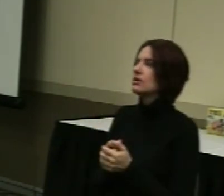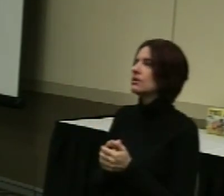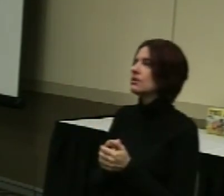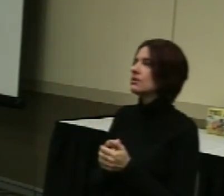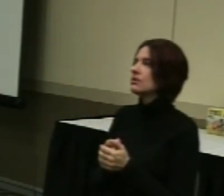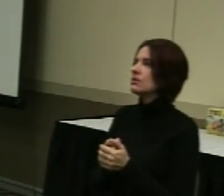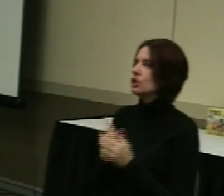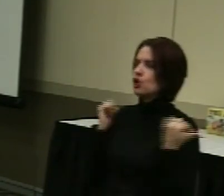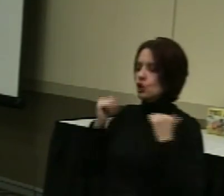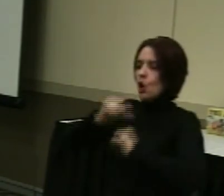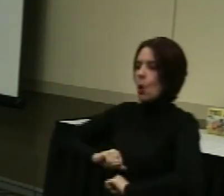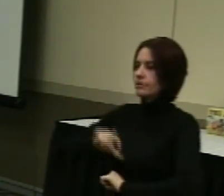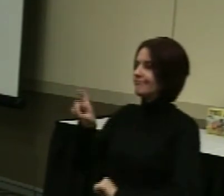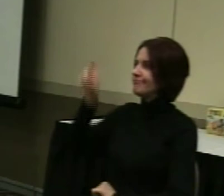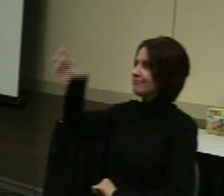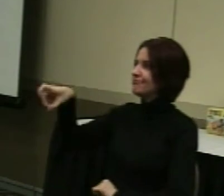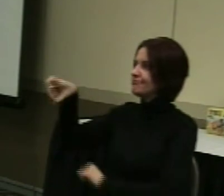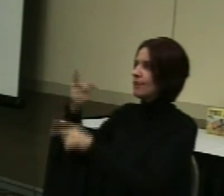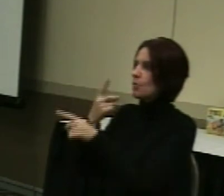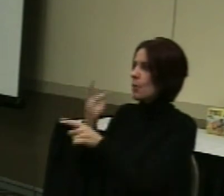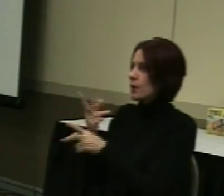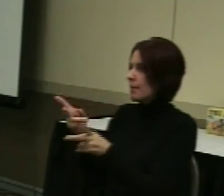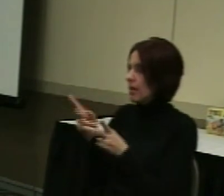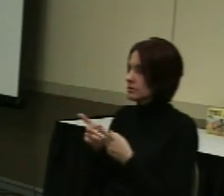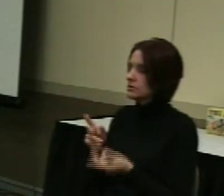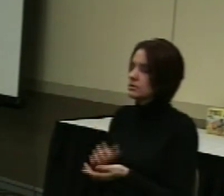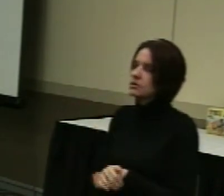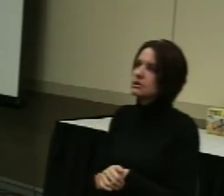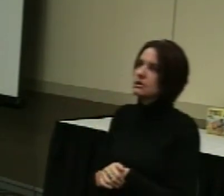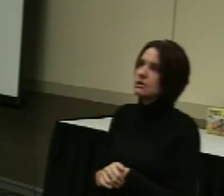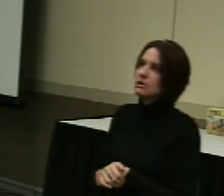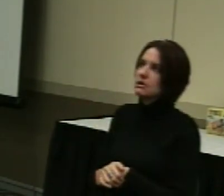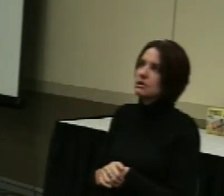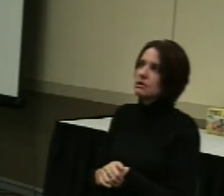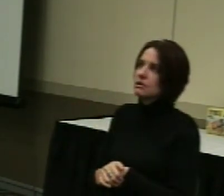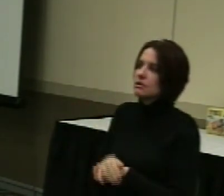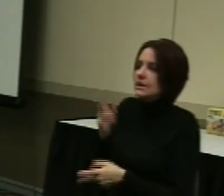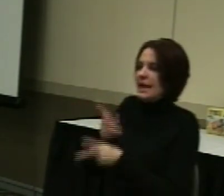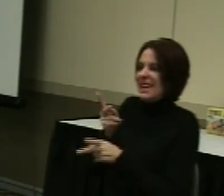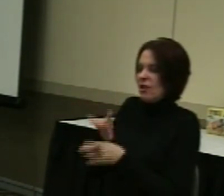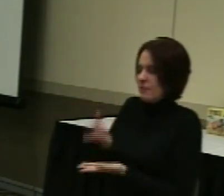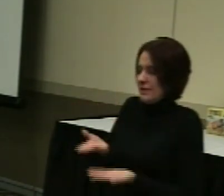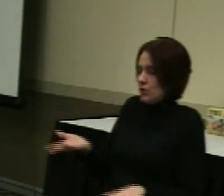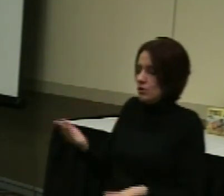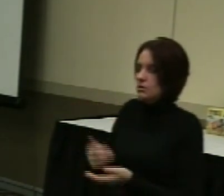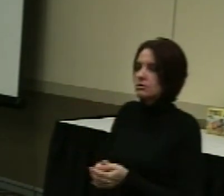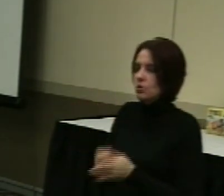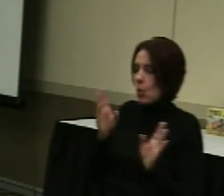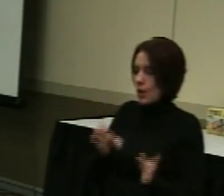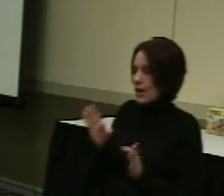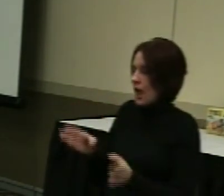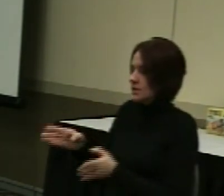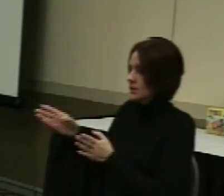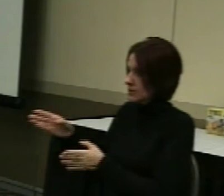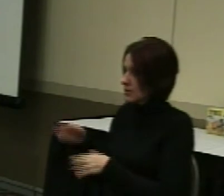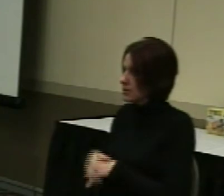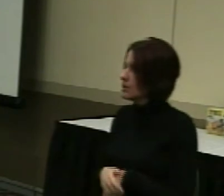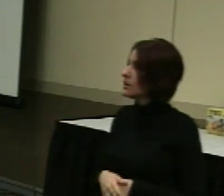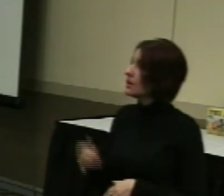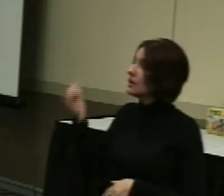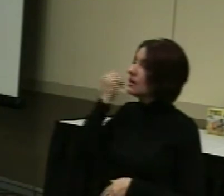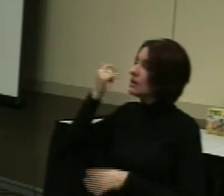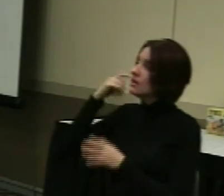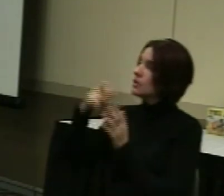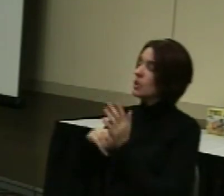where it belongs. Management of materials, being organized. If you see errors in any of